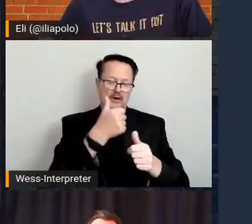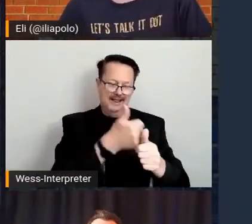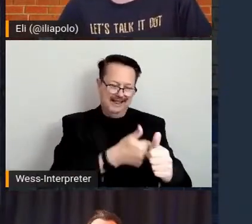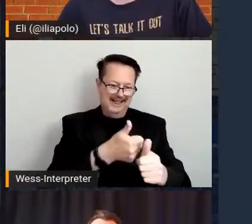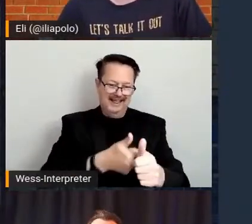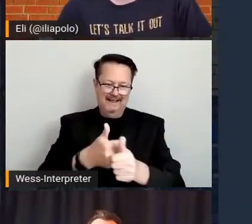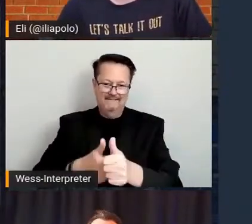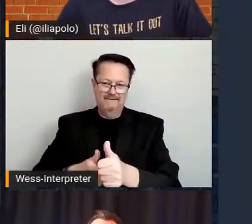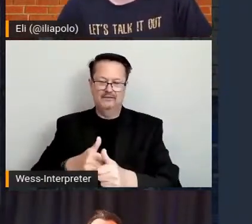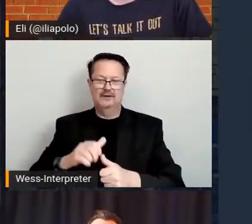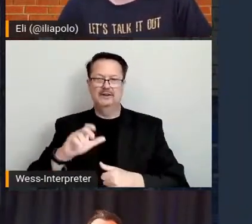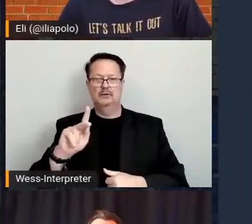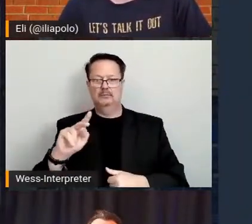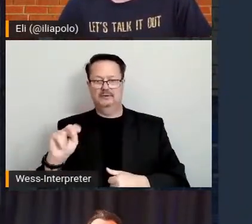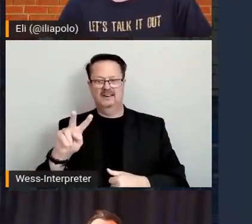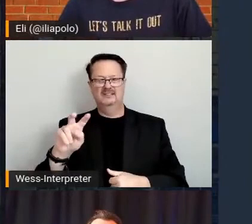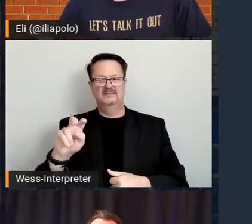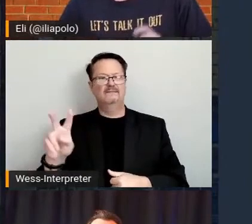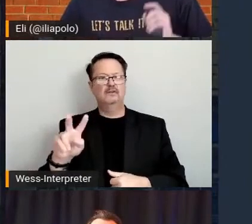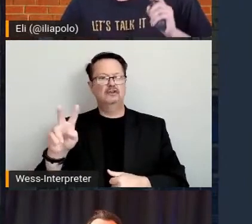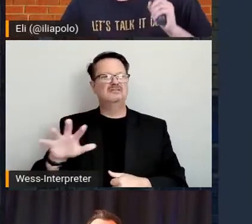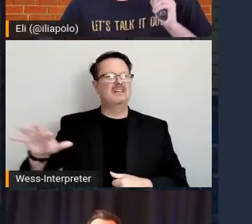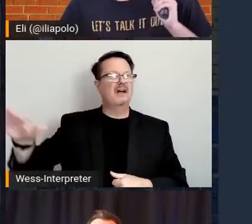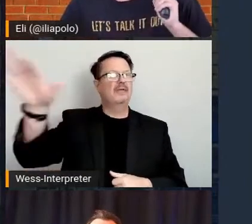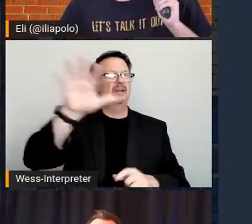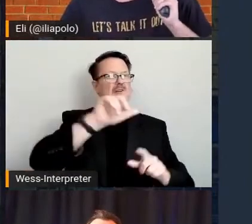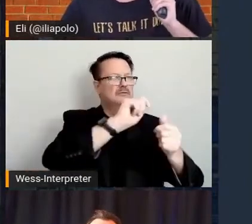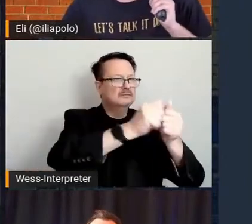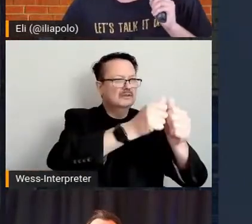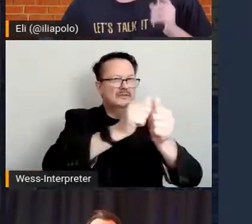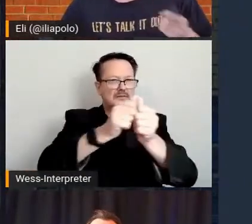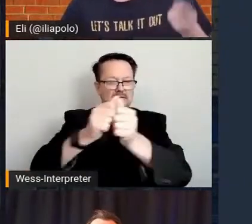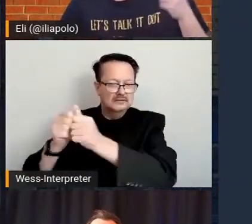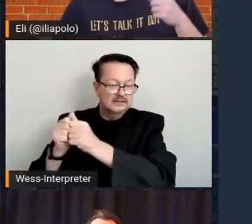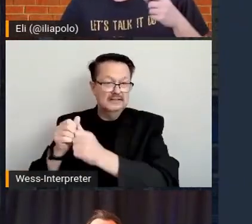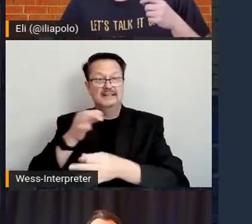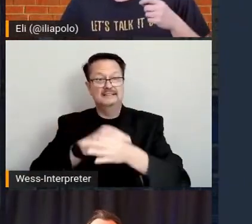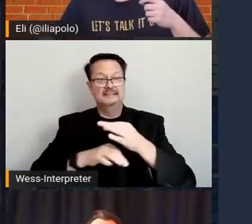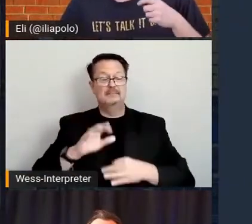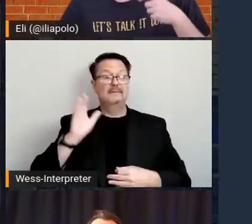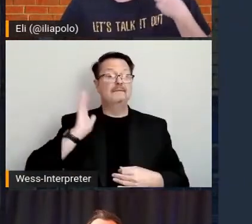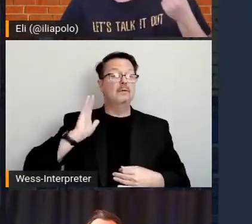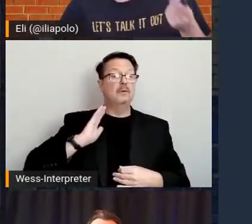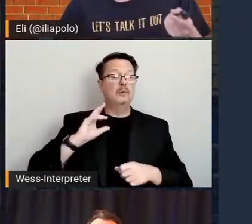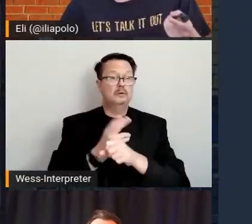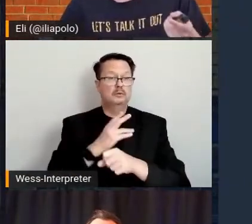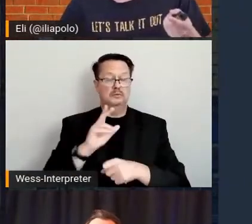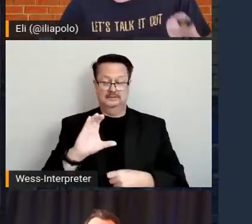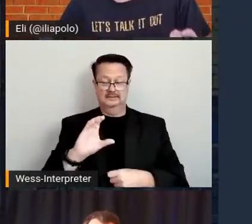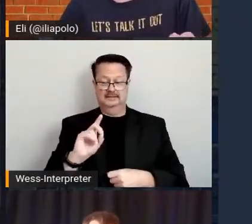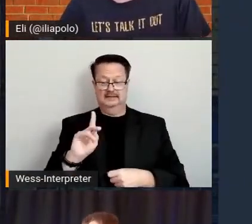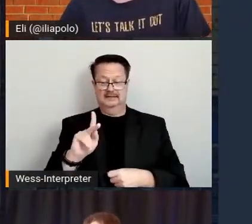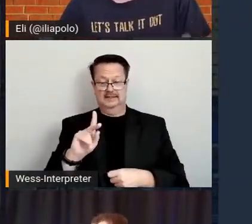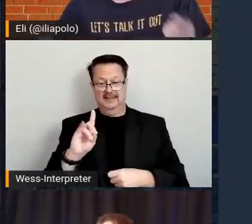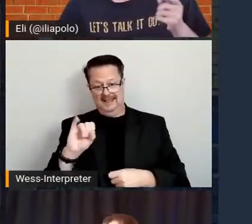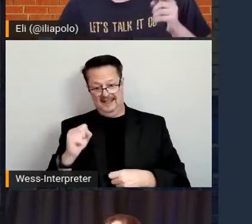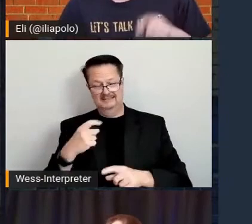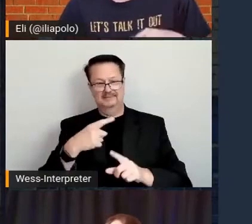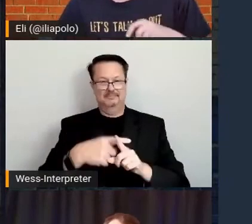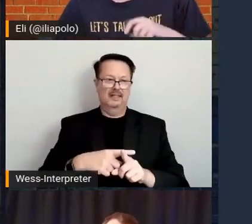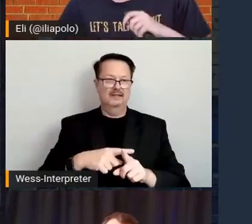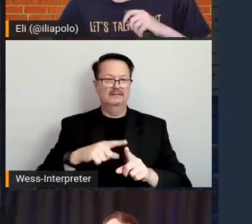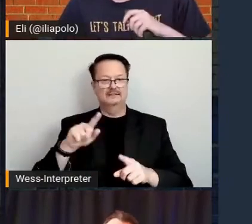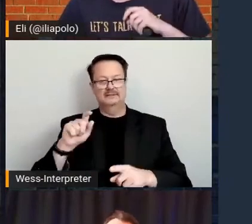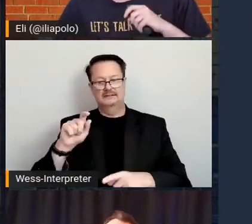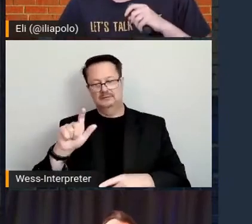out there, right? So instead of using CDK8s, so before we used to use CDK8s Plus 21, and now